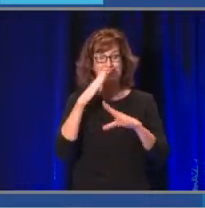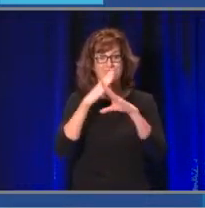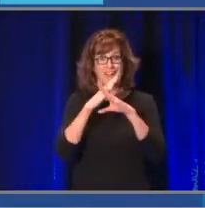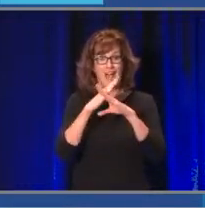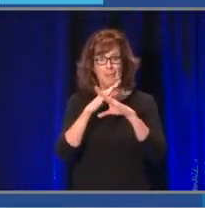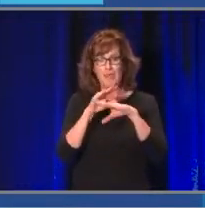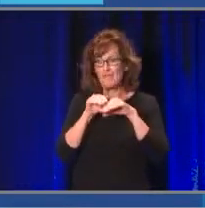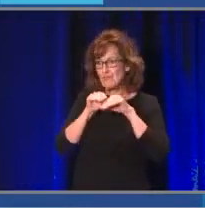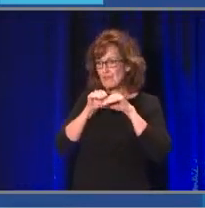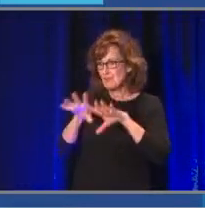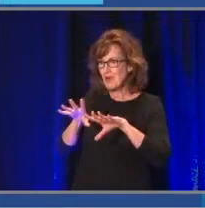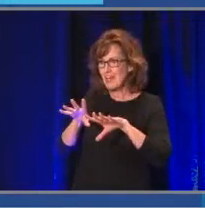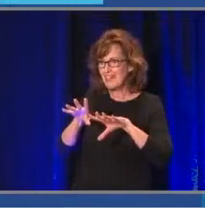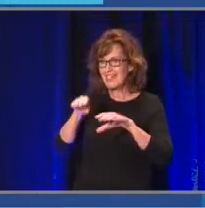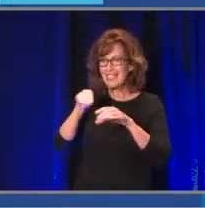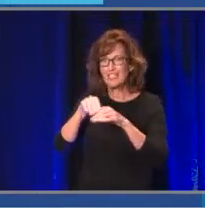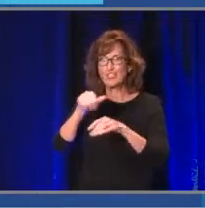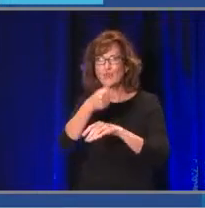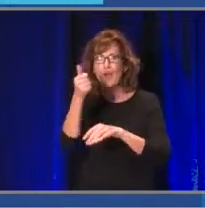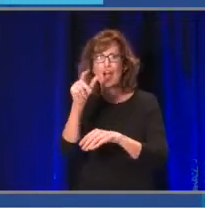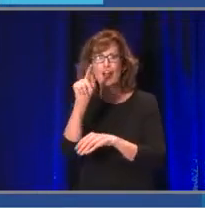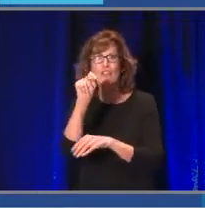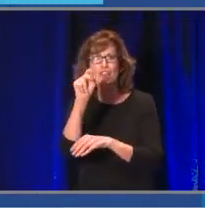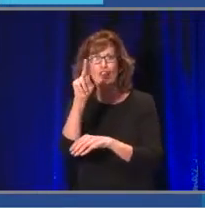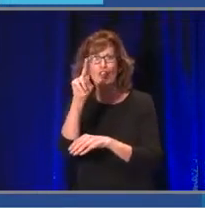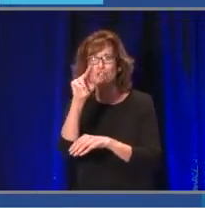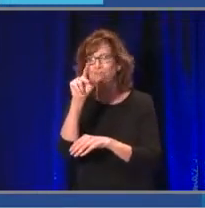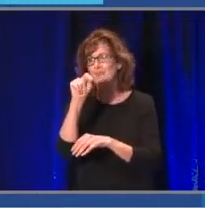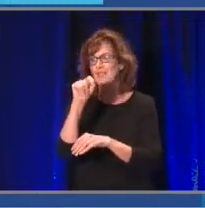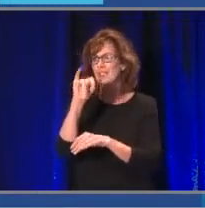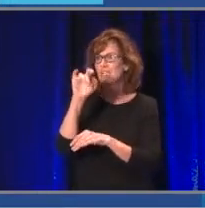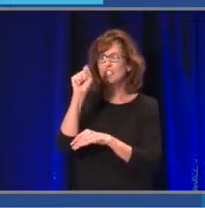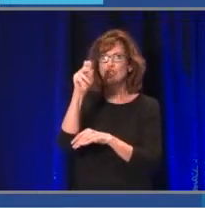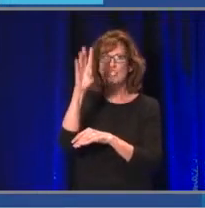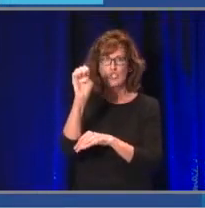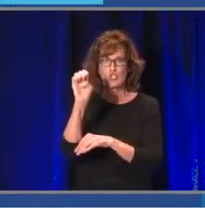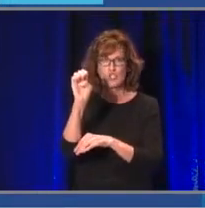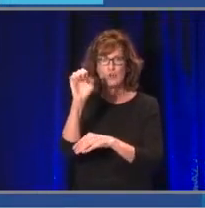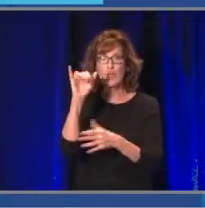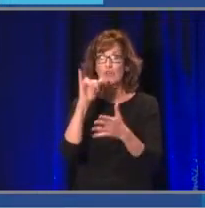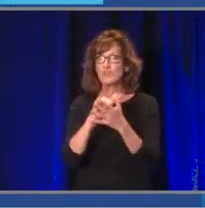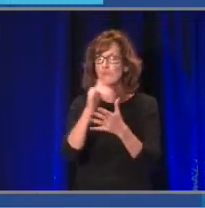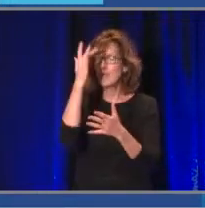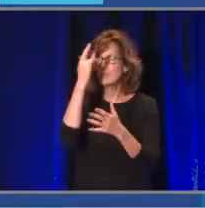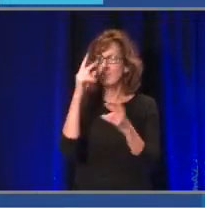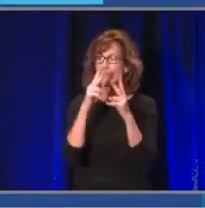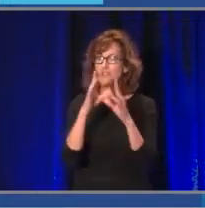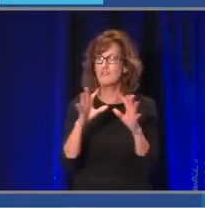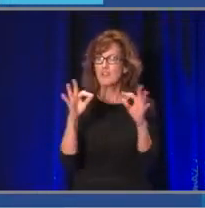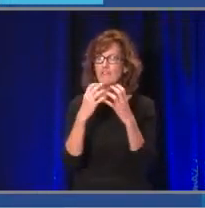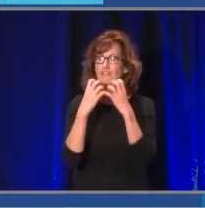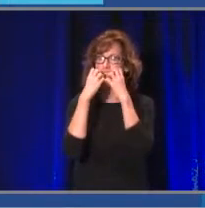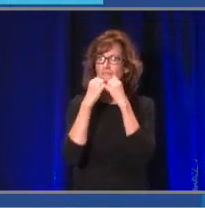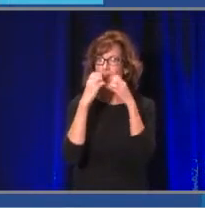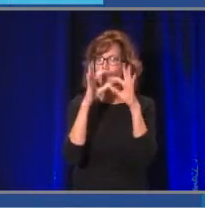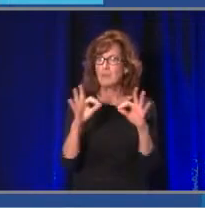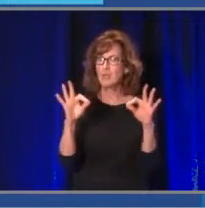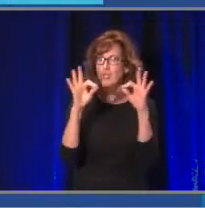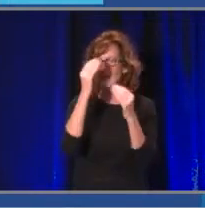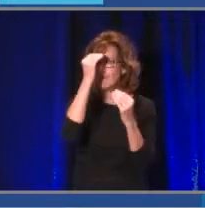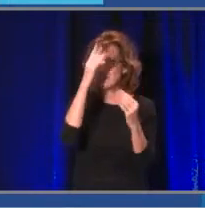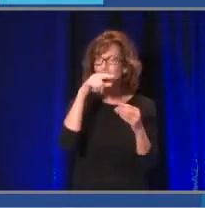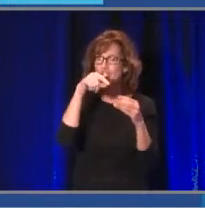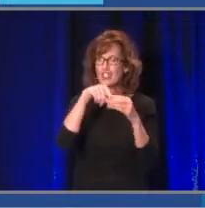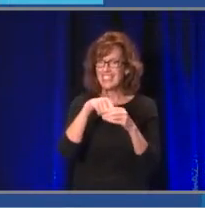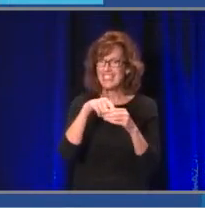So that's why there is invaluable information in those exosomes, and we're trying to decipher every portion of it. So not only